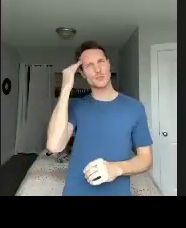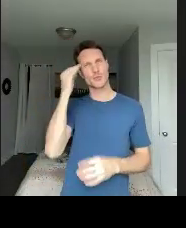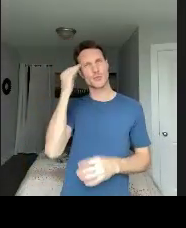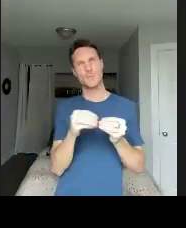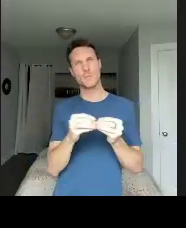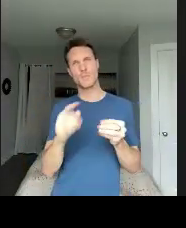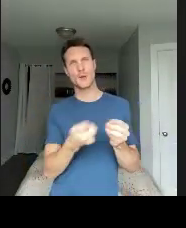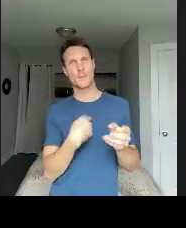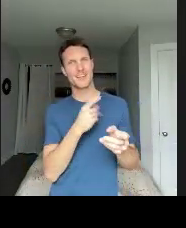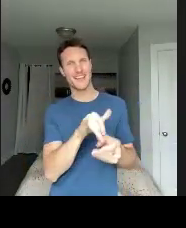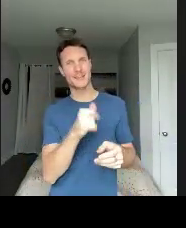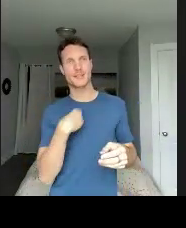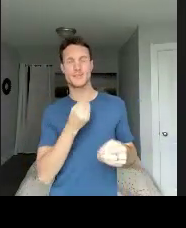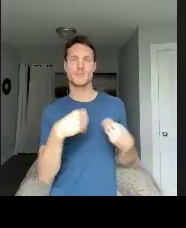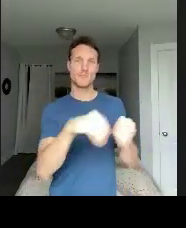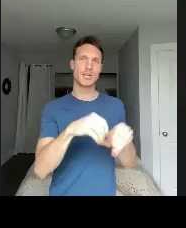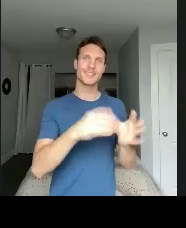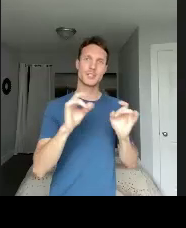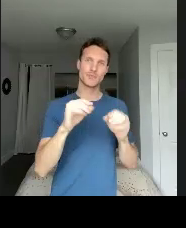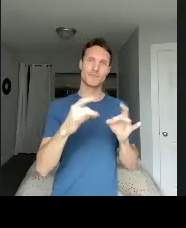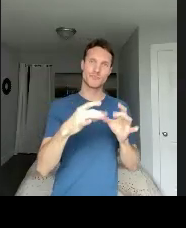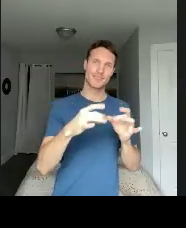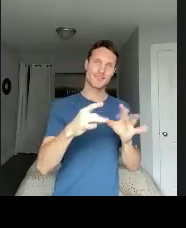be addressing that organizational structure chart.